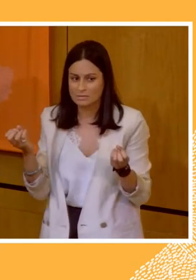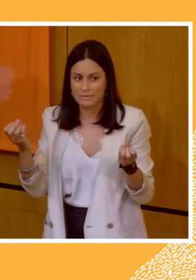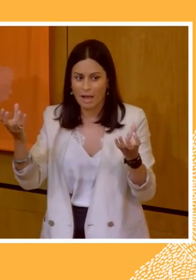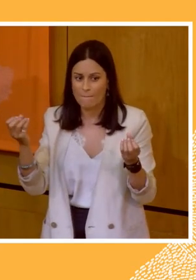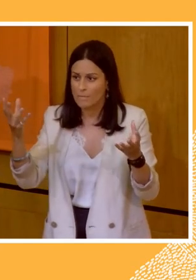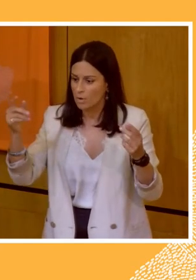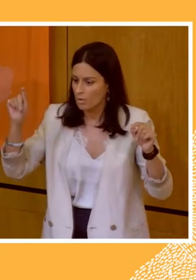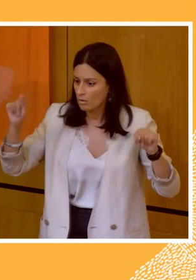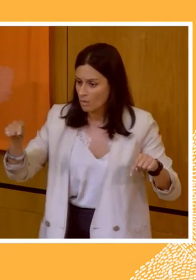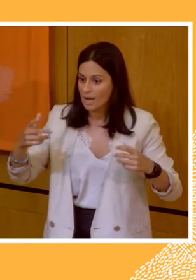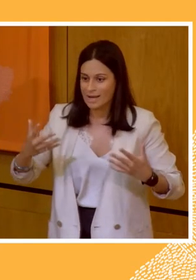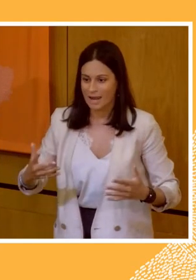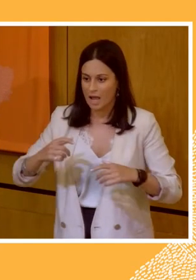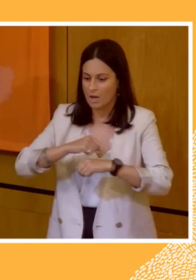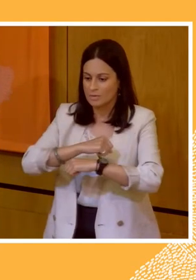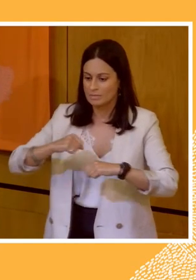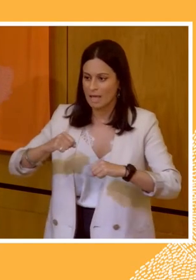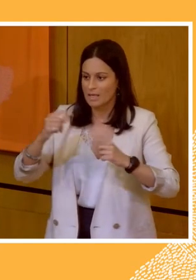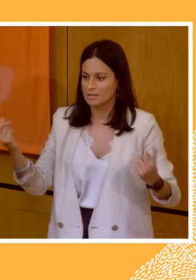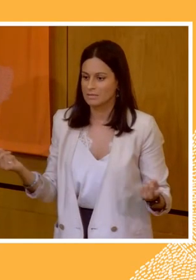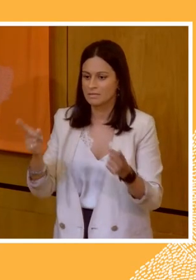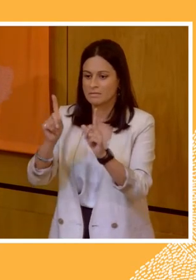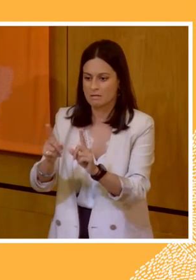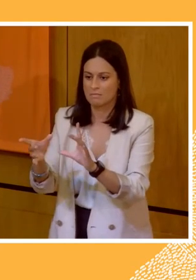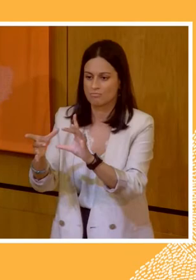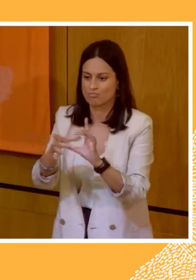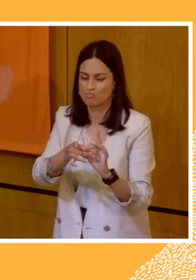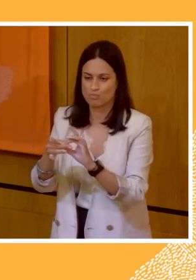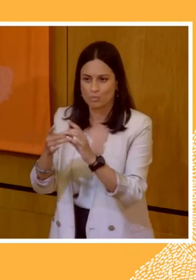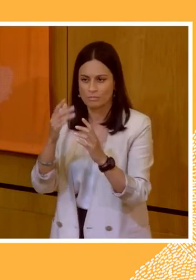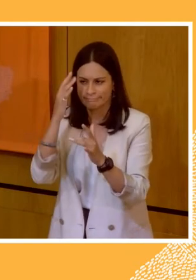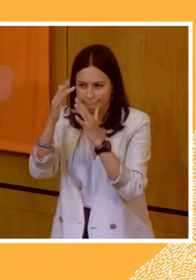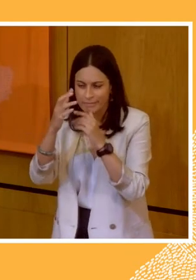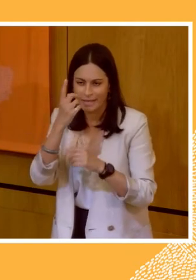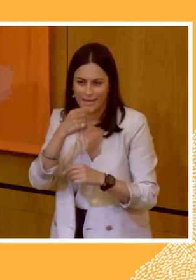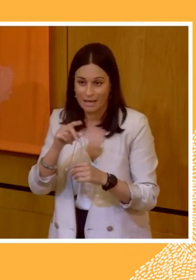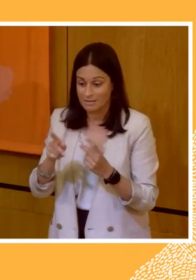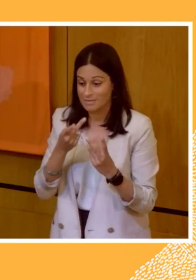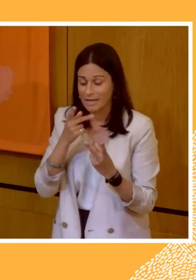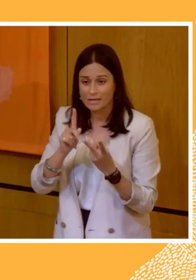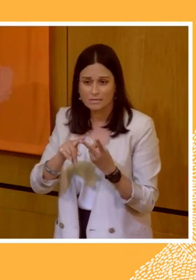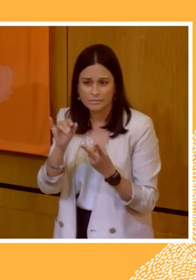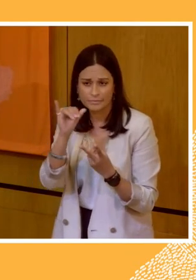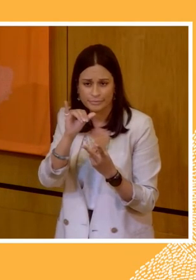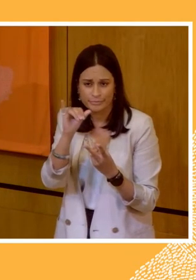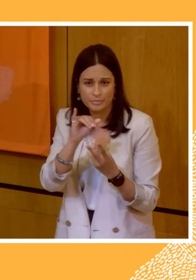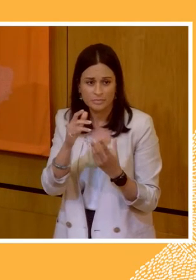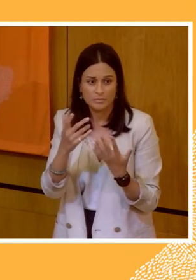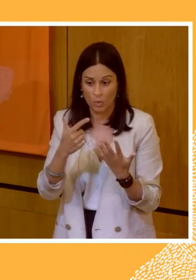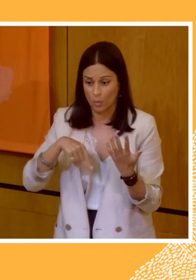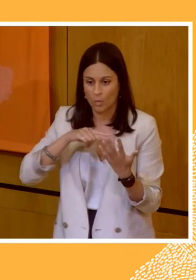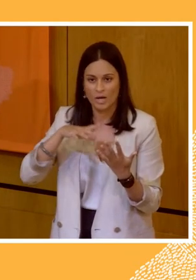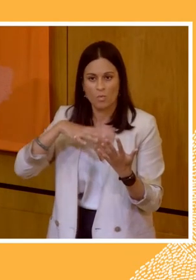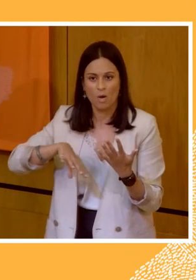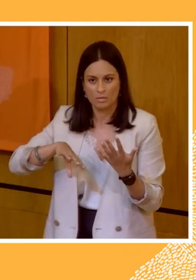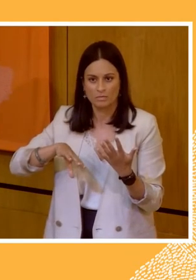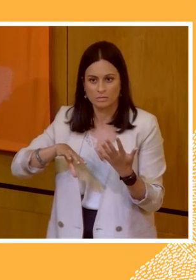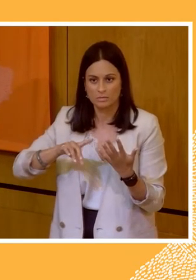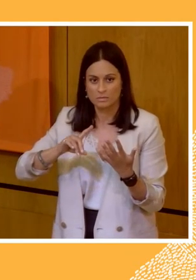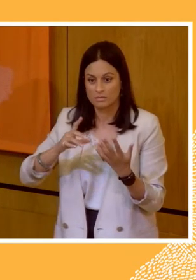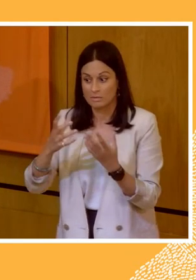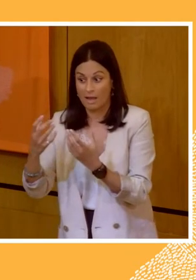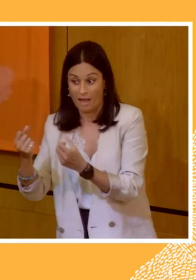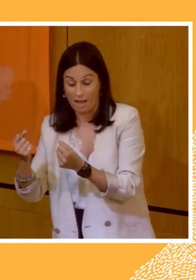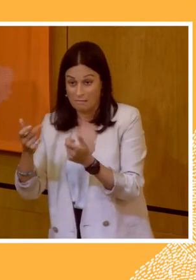for the young and the old to relate and connect. The second, I think, is what we want to and what we